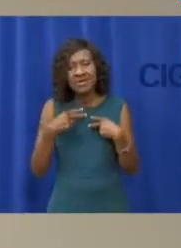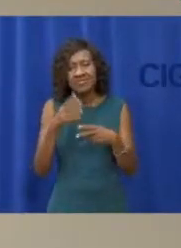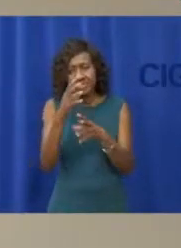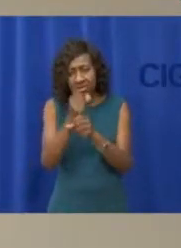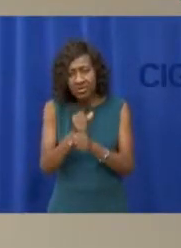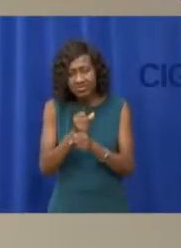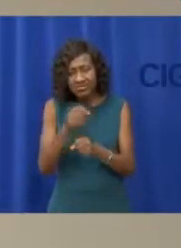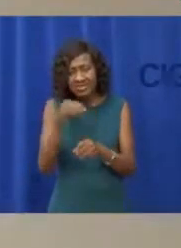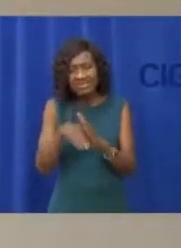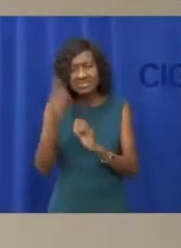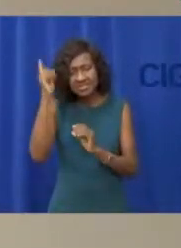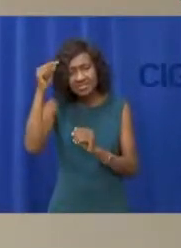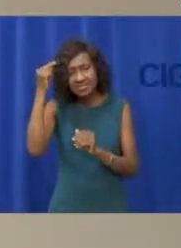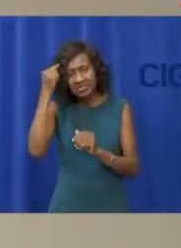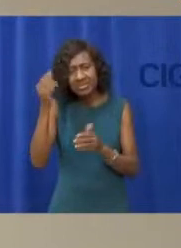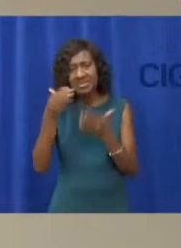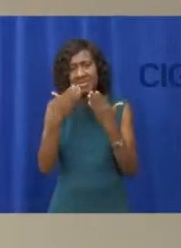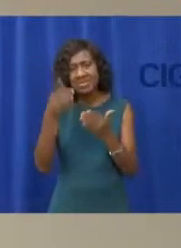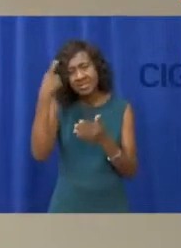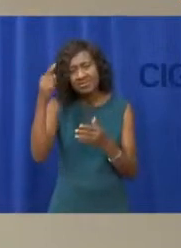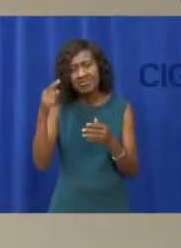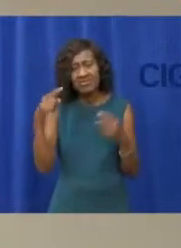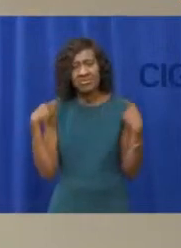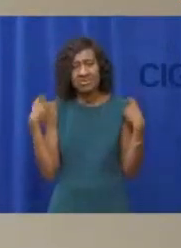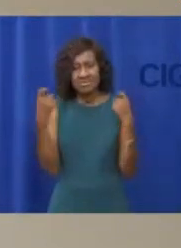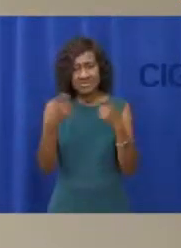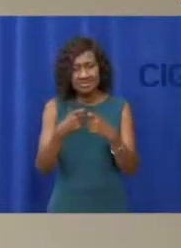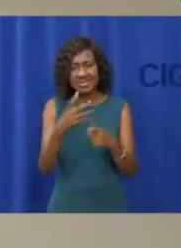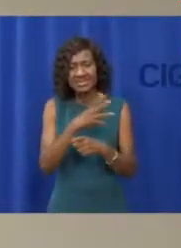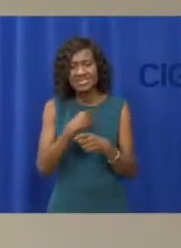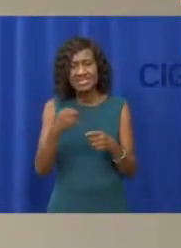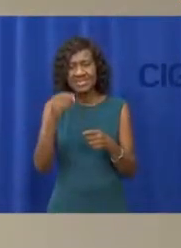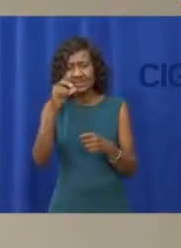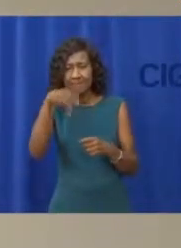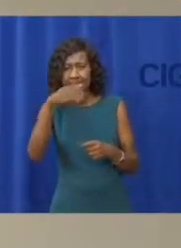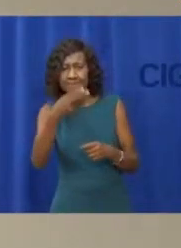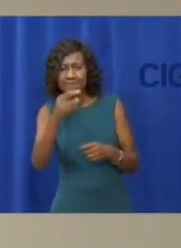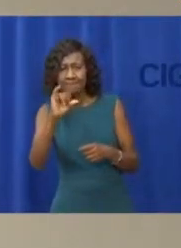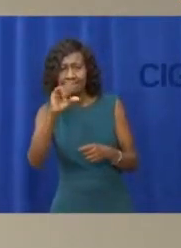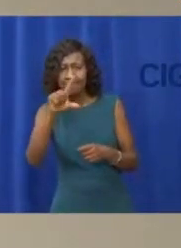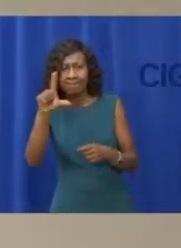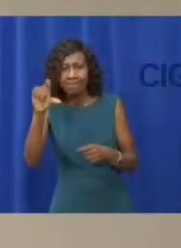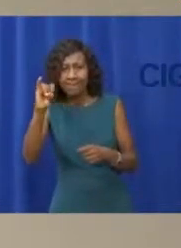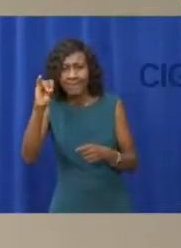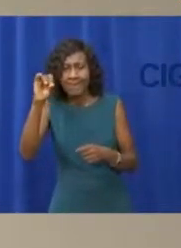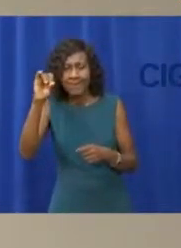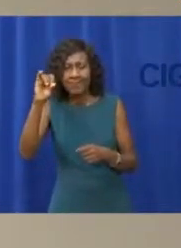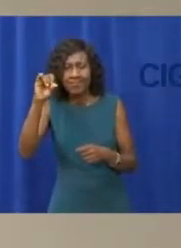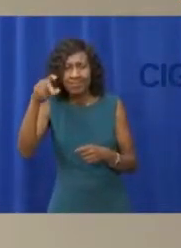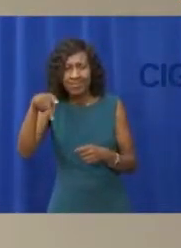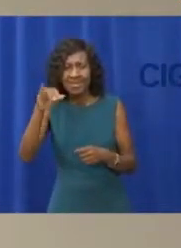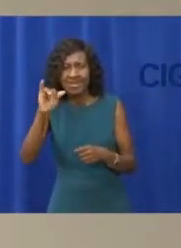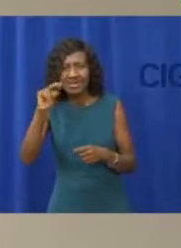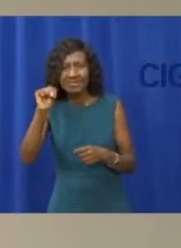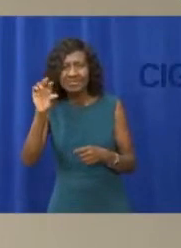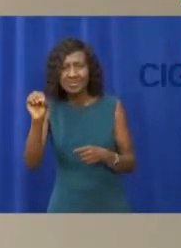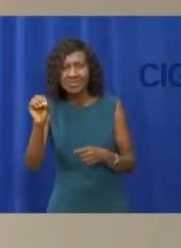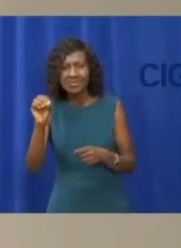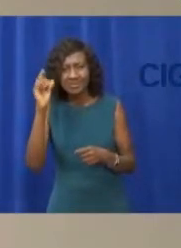thank you to the Hispanic and Filipino community for listening and for sending your thanks. Today, my